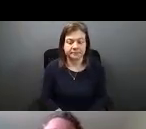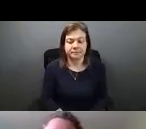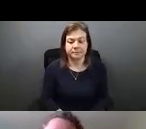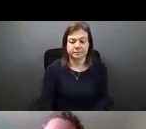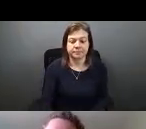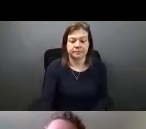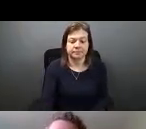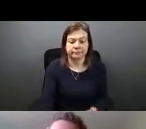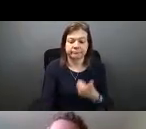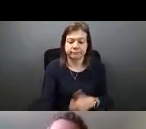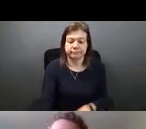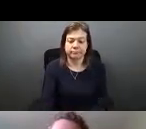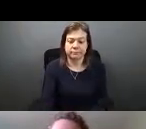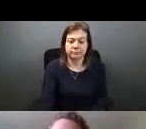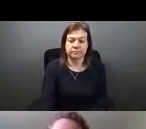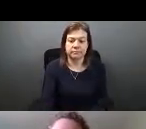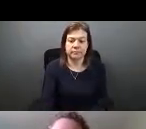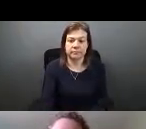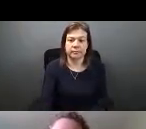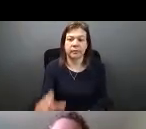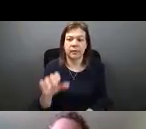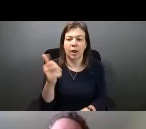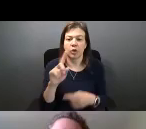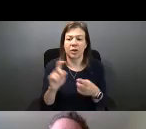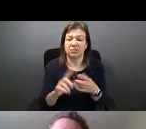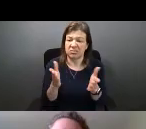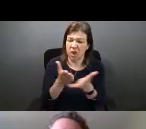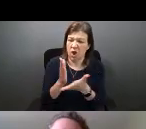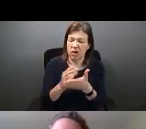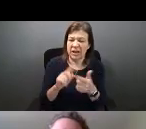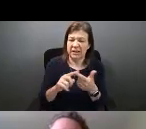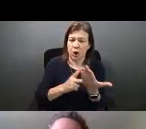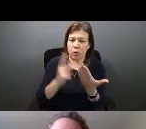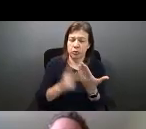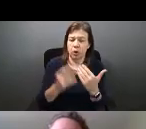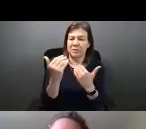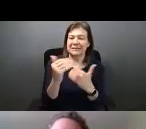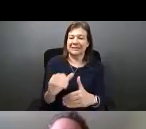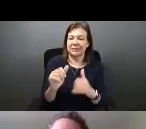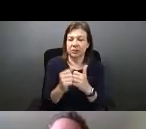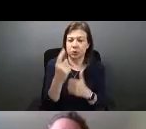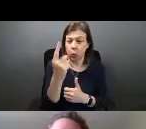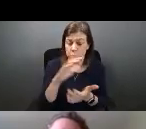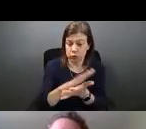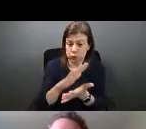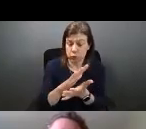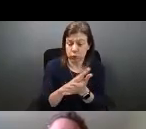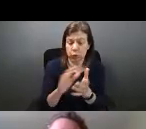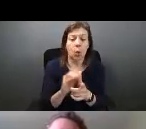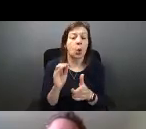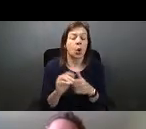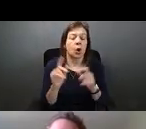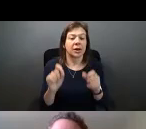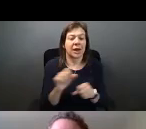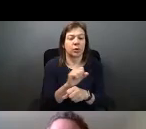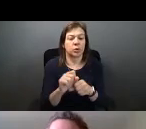Great, thank you. Is it okay if our program is limited to a single school, or can we work with our local